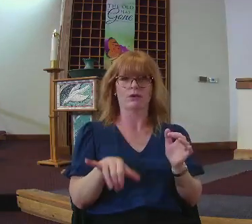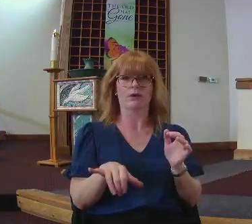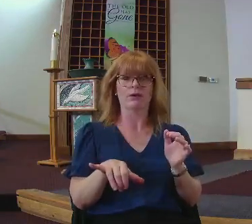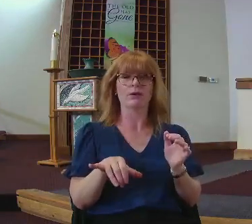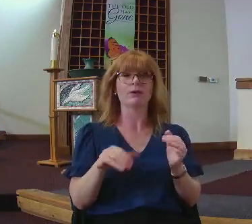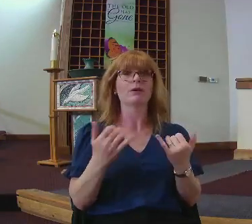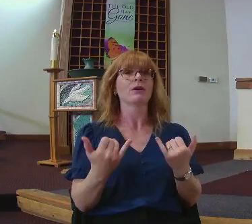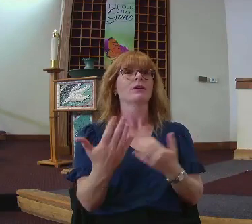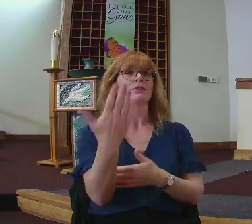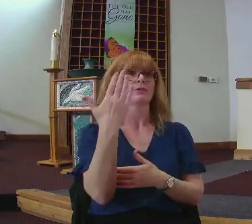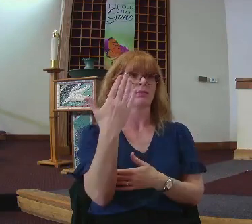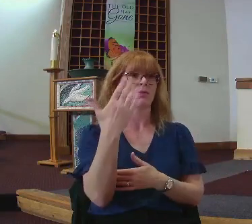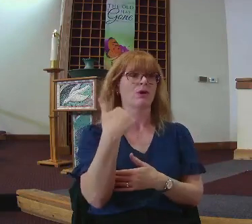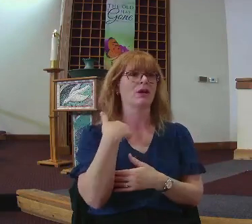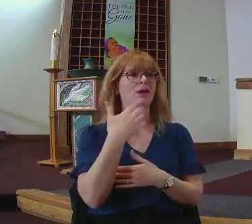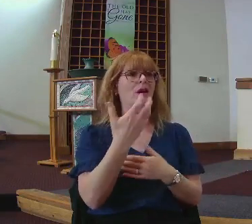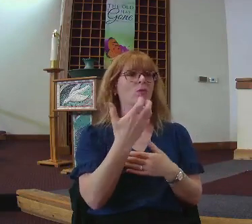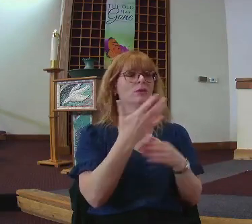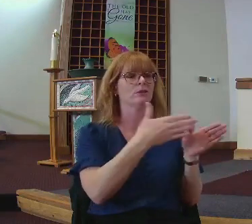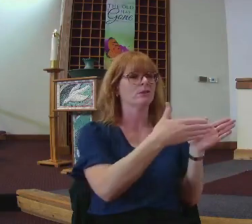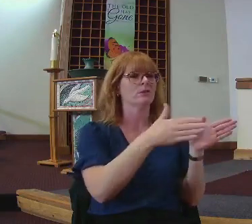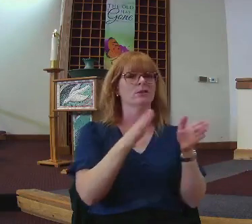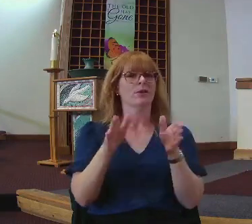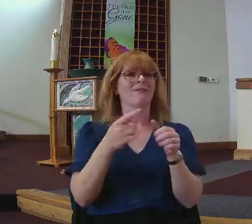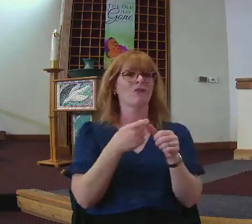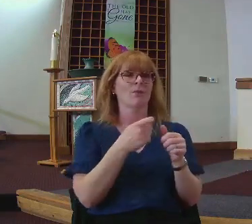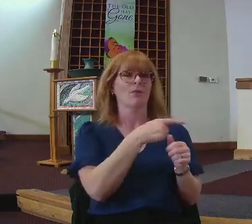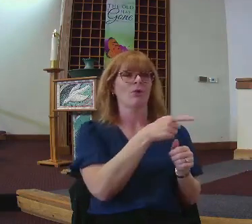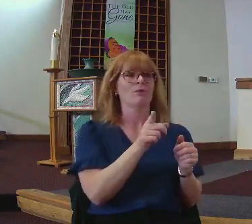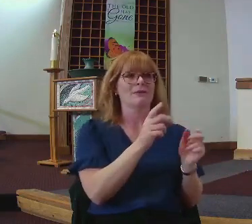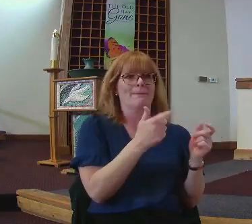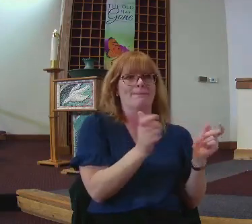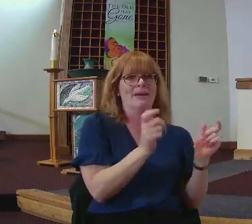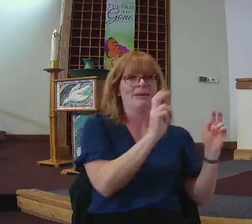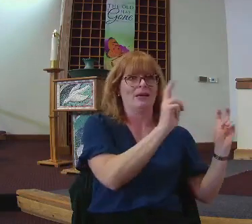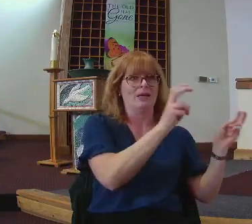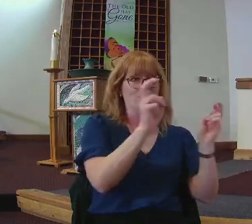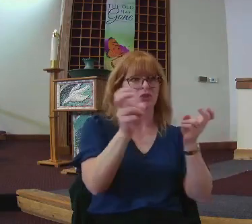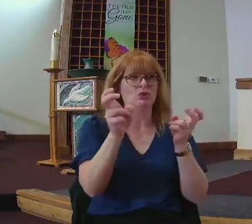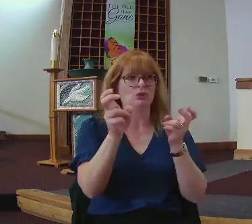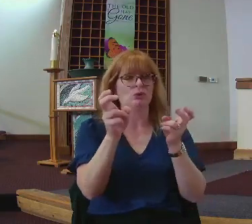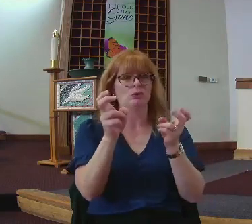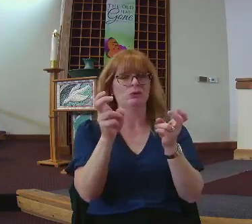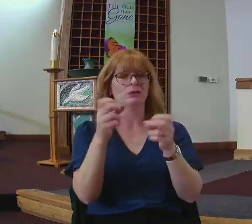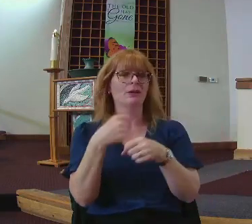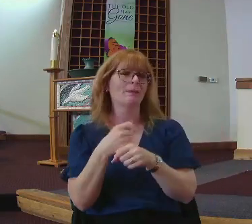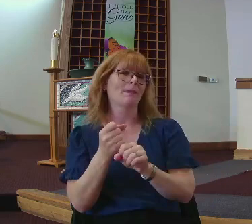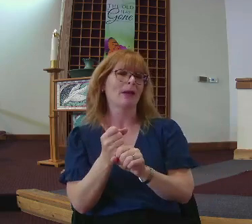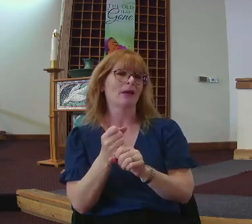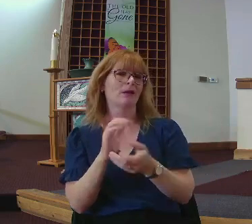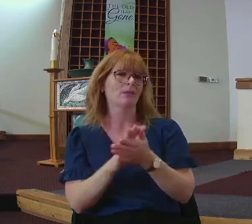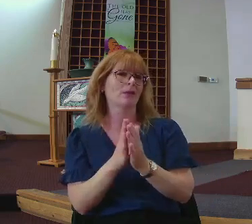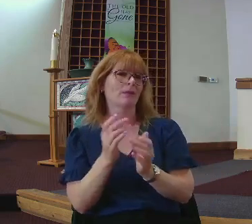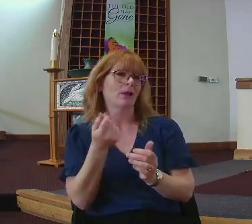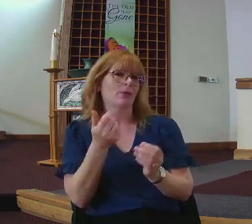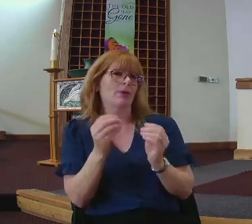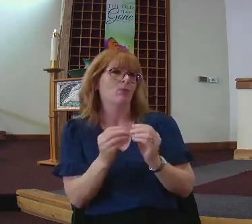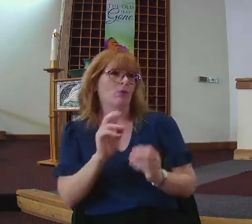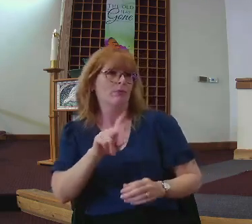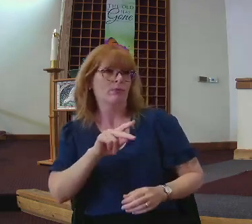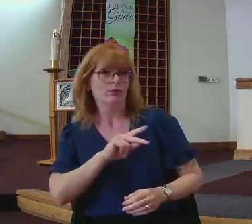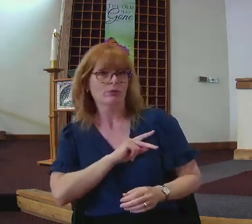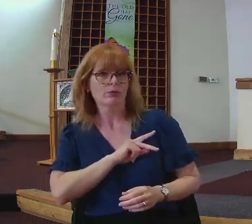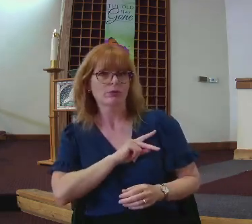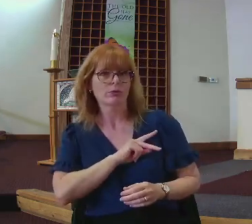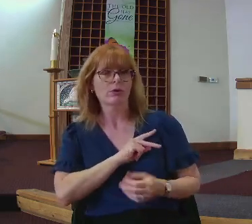I want to move from some of those bigger issues to another type of issue and make it a little bit more personal. I'd like us to